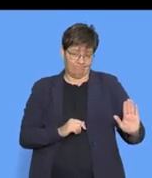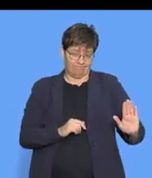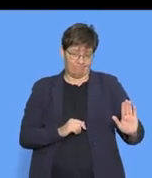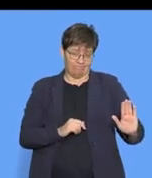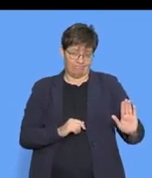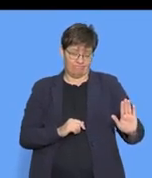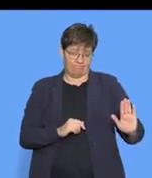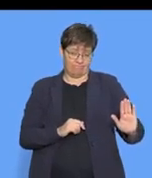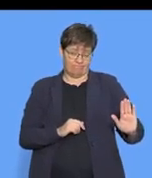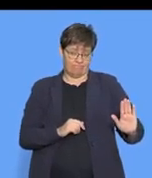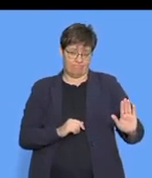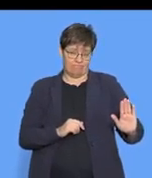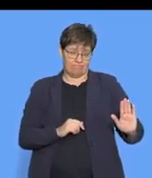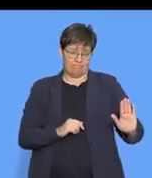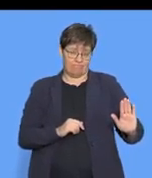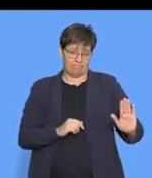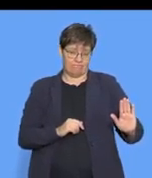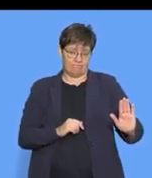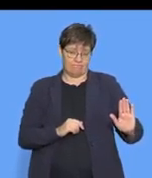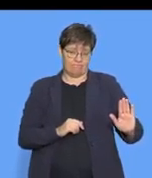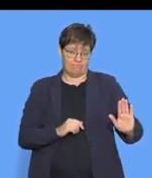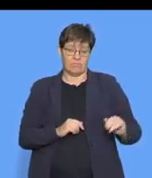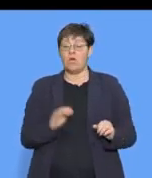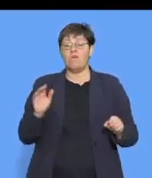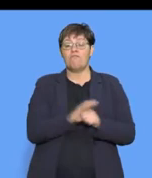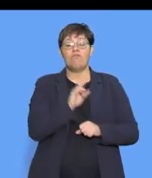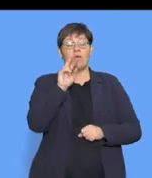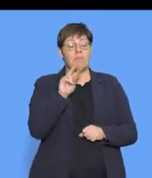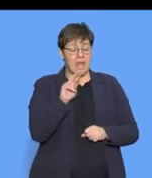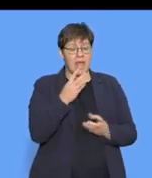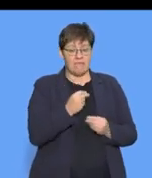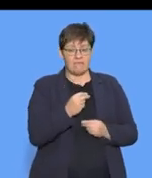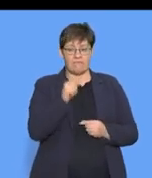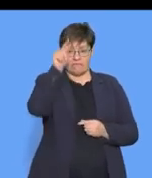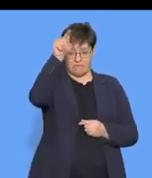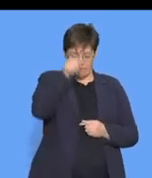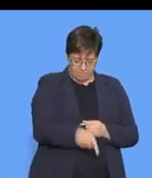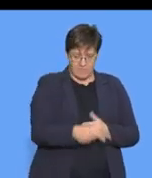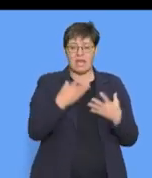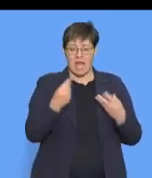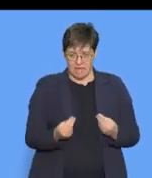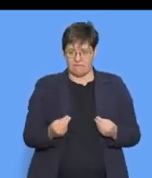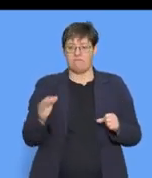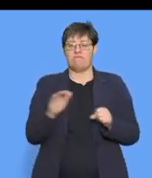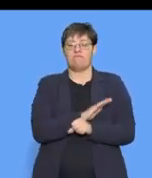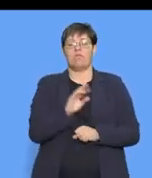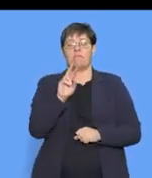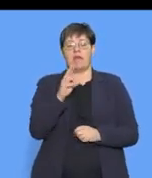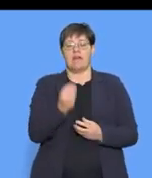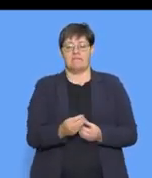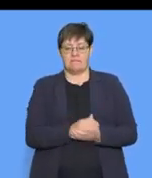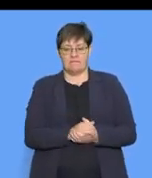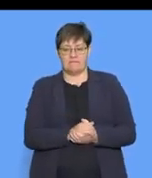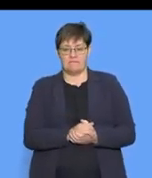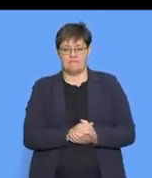right angle in here. Okay, do we have one full pair of angles inside? Yes, we have one full pair of